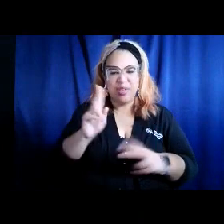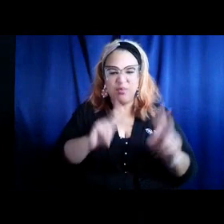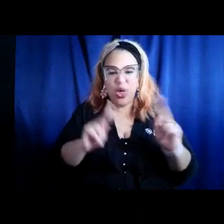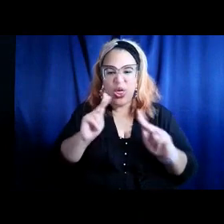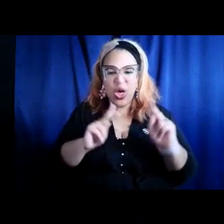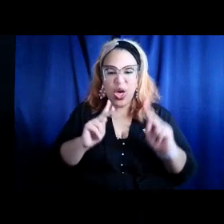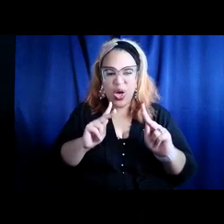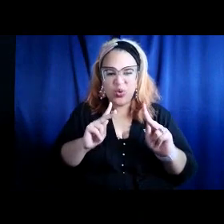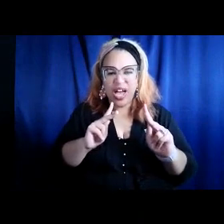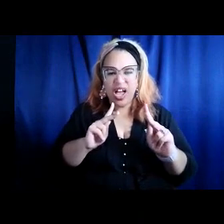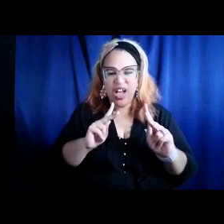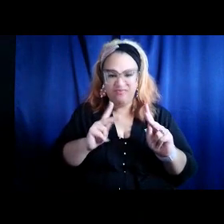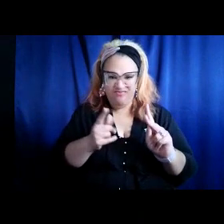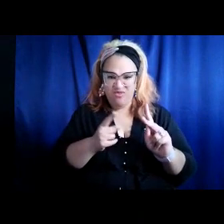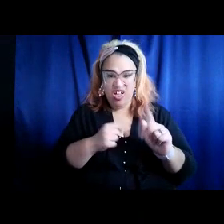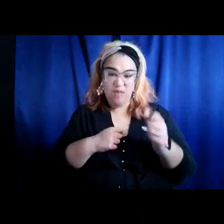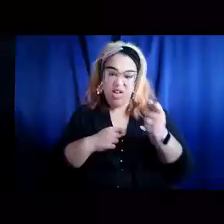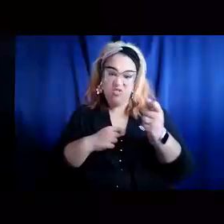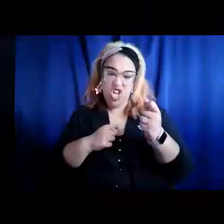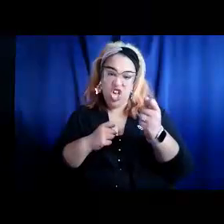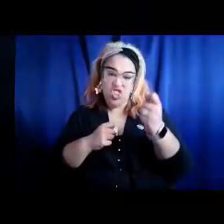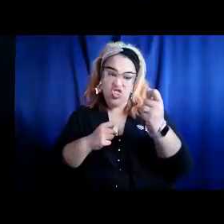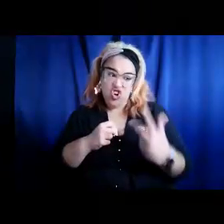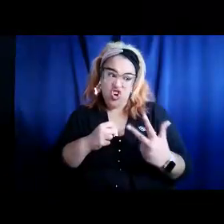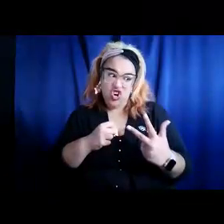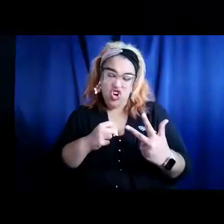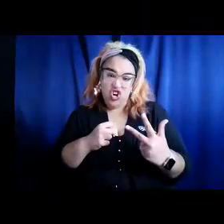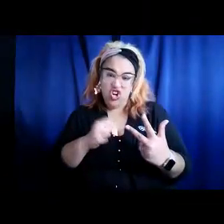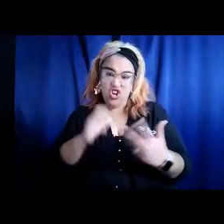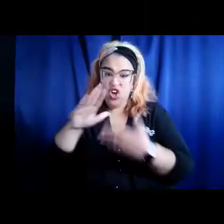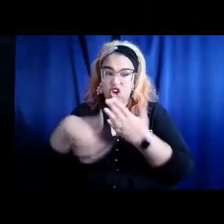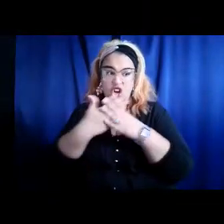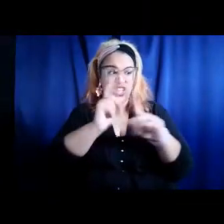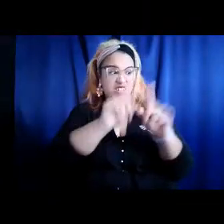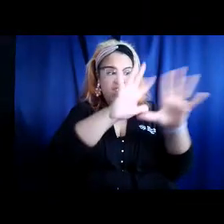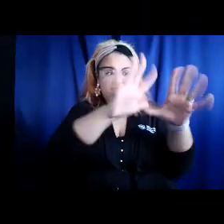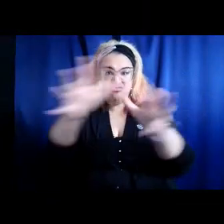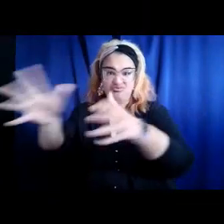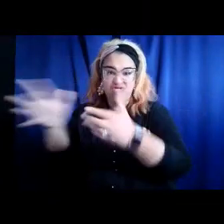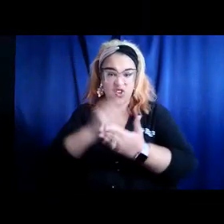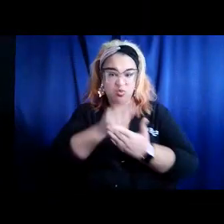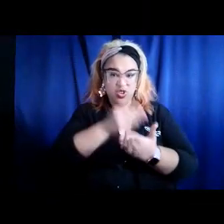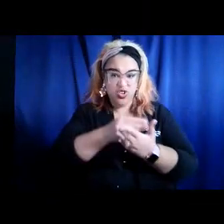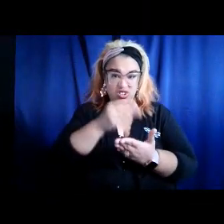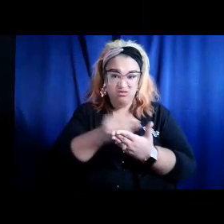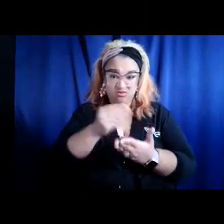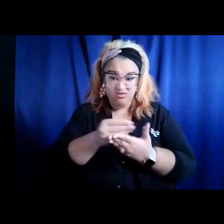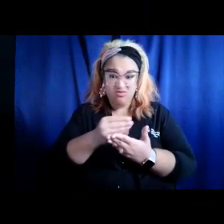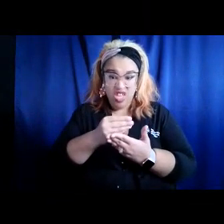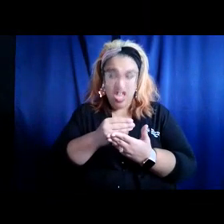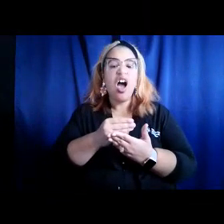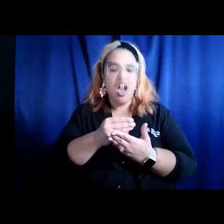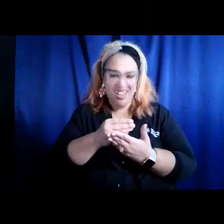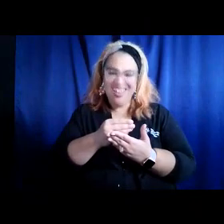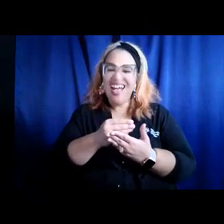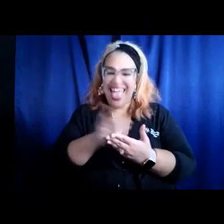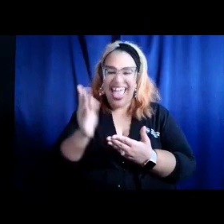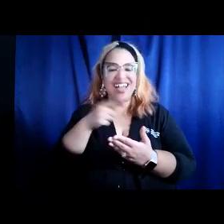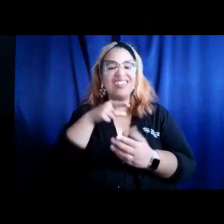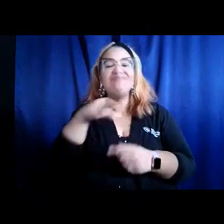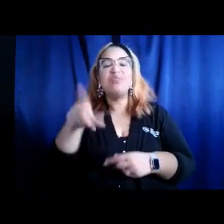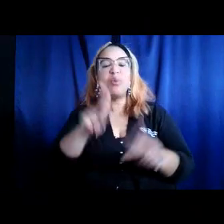innovation, and accountability. Now, Amanda, can you tell us how leaders can start to put these ideas into action? Of course. So we've